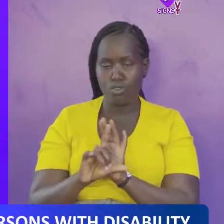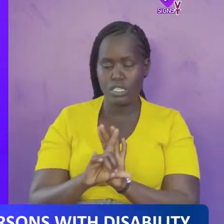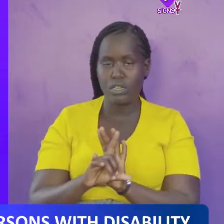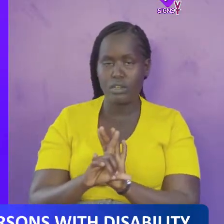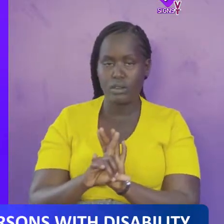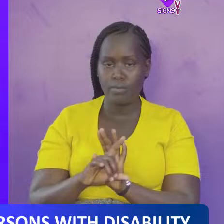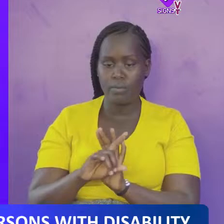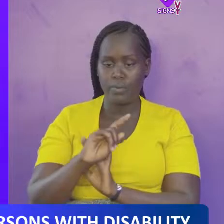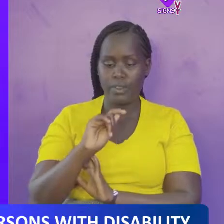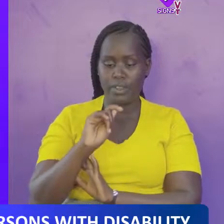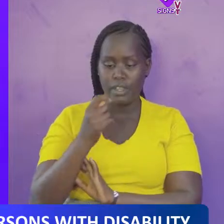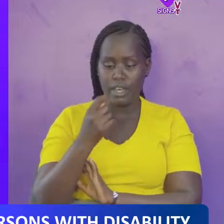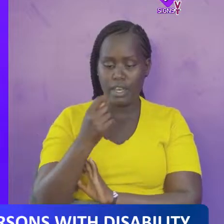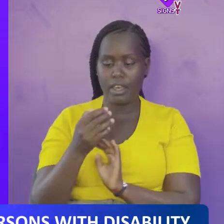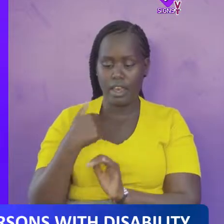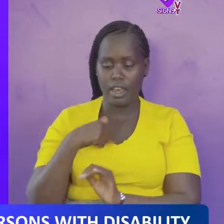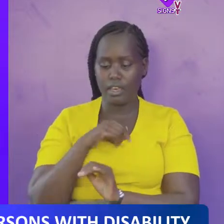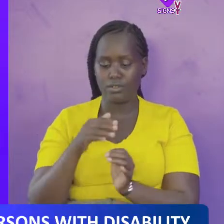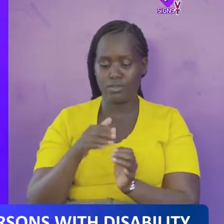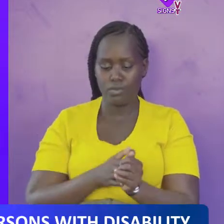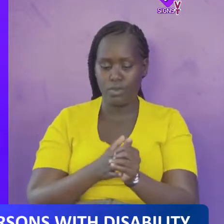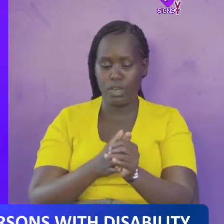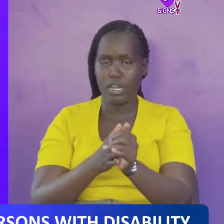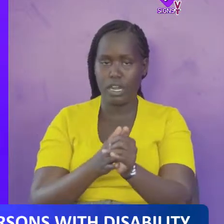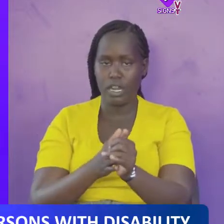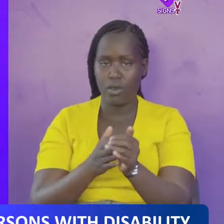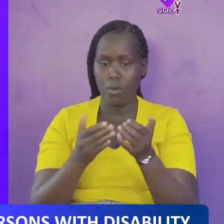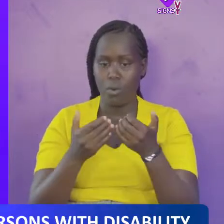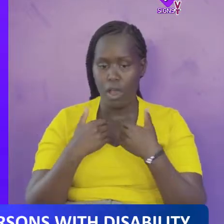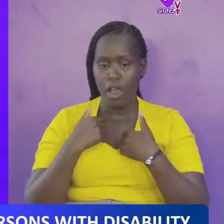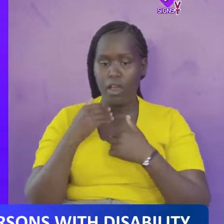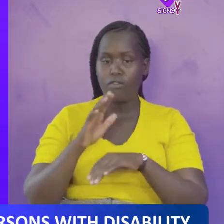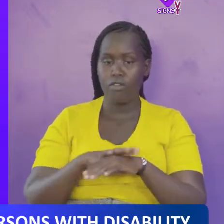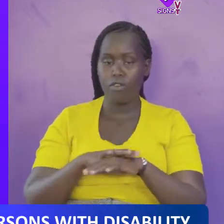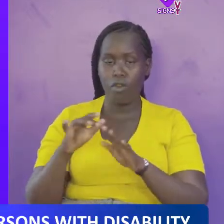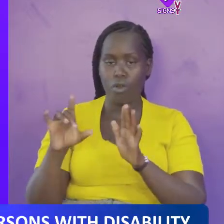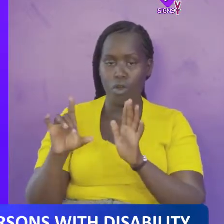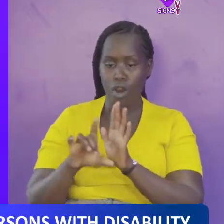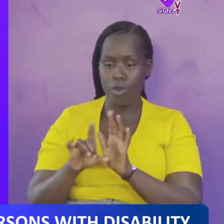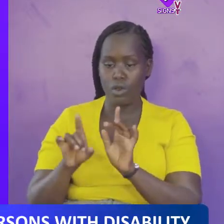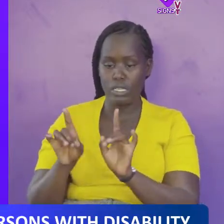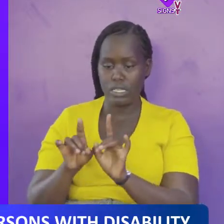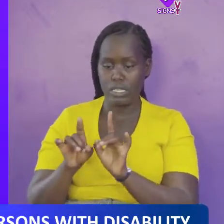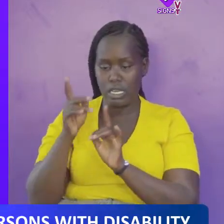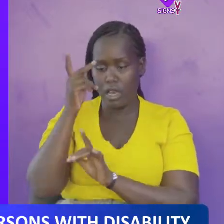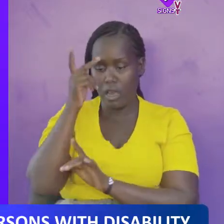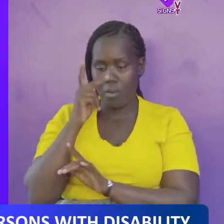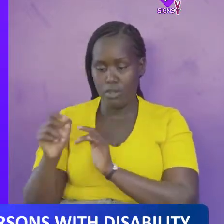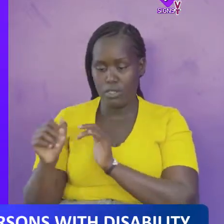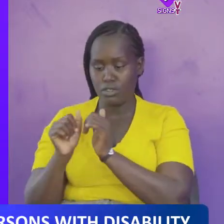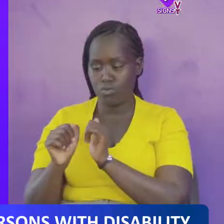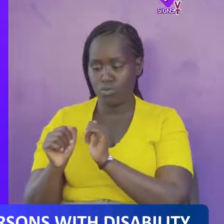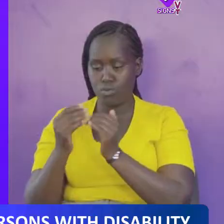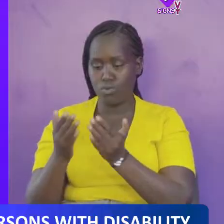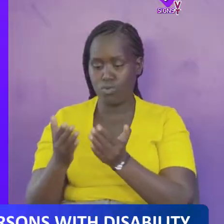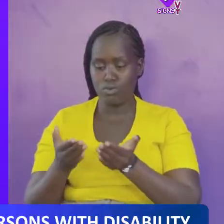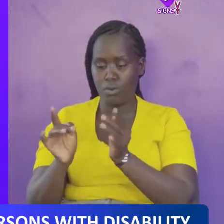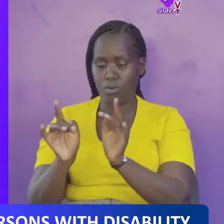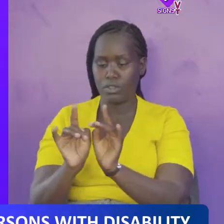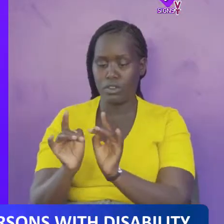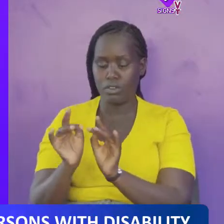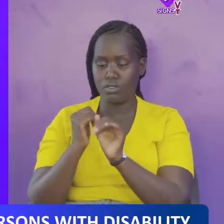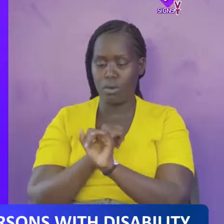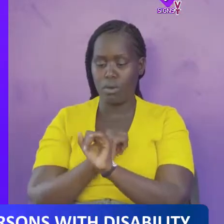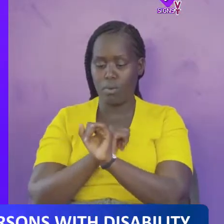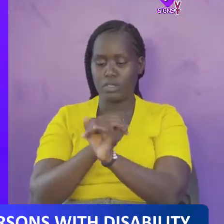we are leading. We have good laws and policies, right, that promote and protect the interests of persons